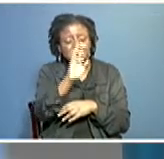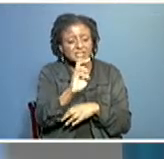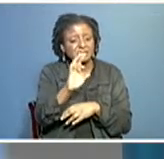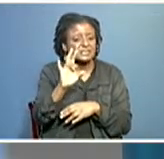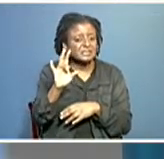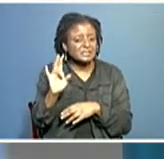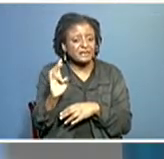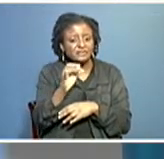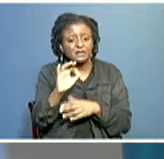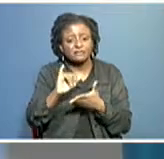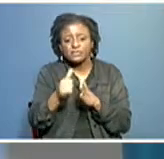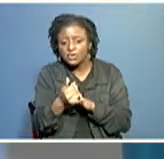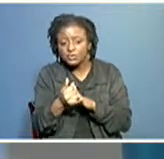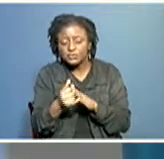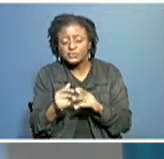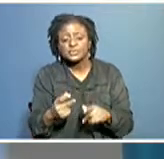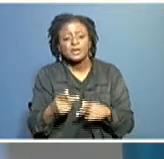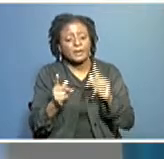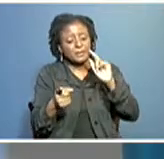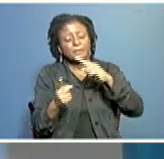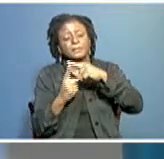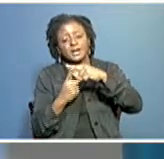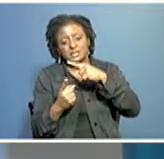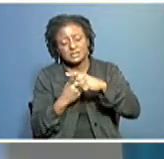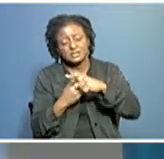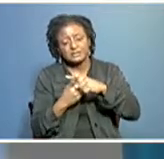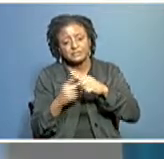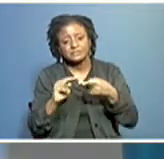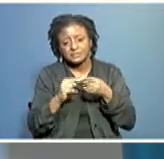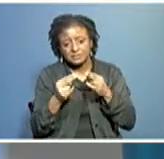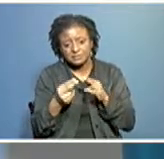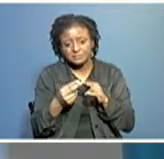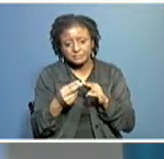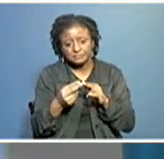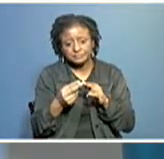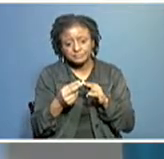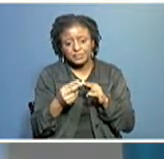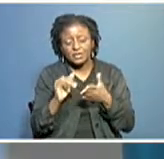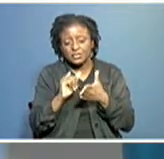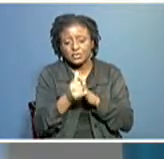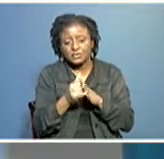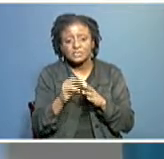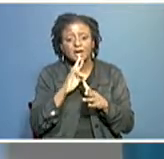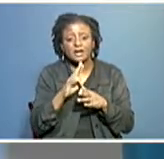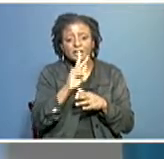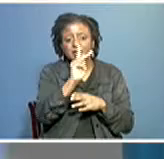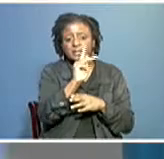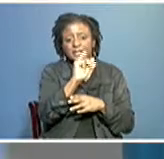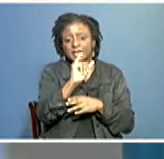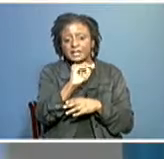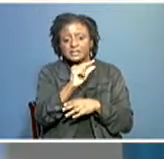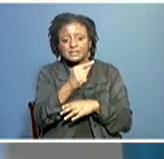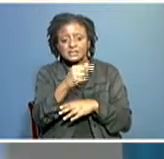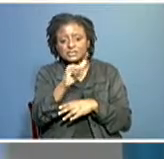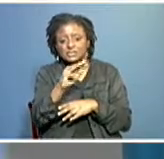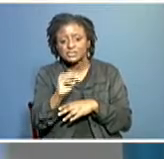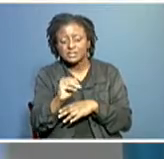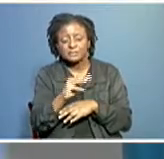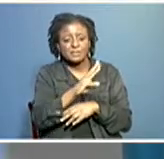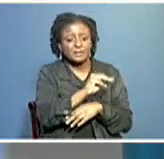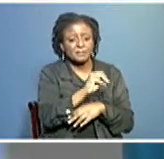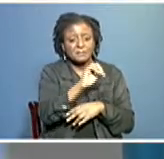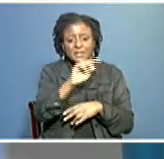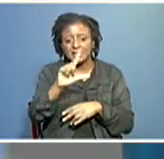567 of those presented positive. And as you know, those sites are at the Kendall Isaacs Gymnasium, Malia, and South Beach